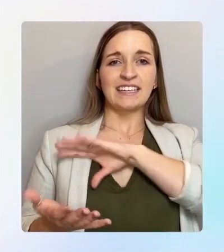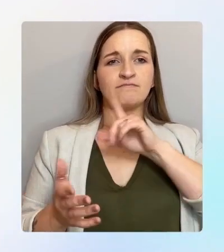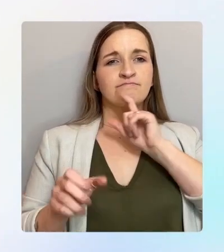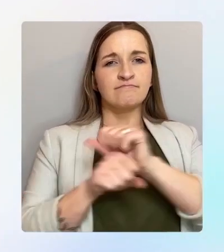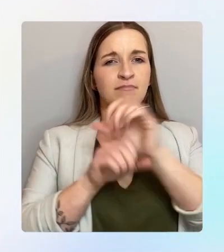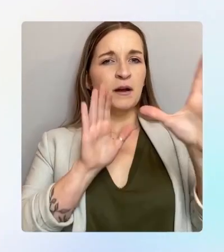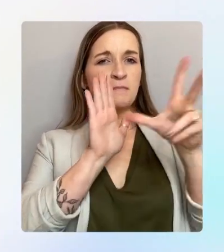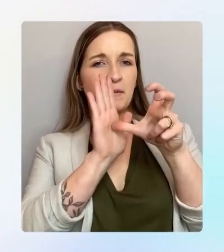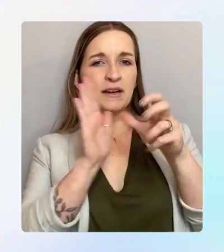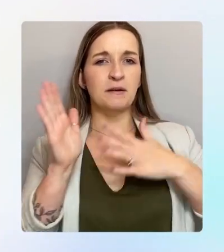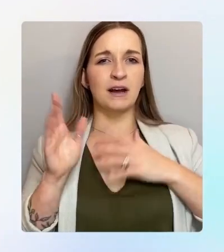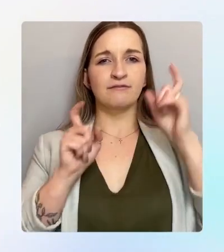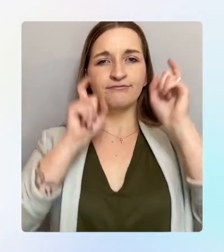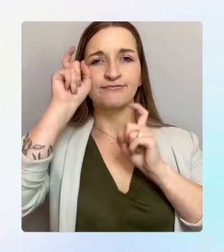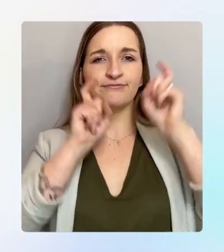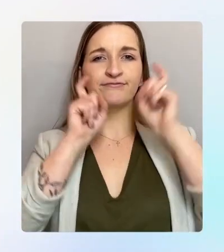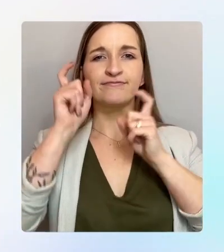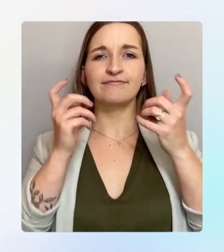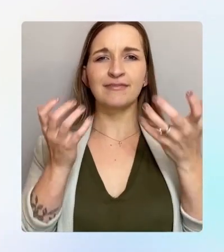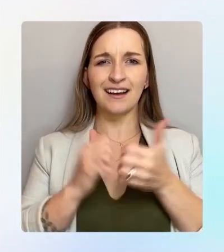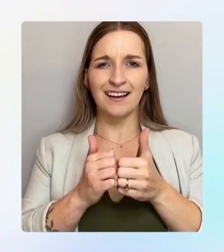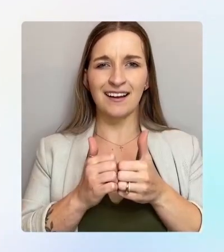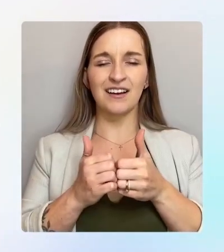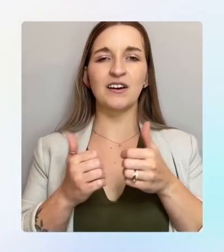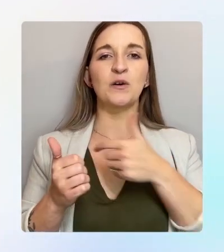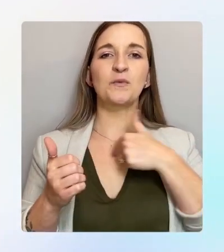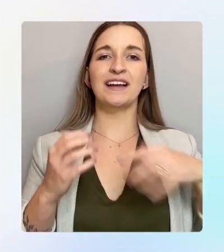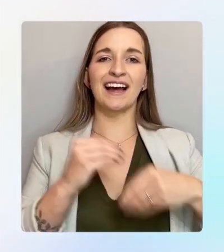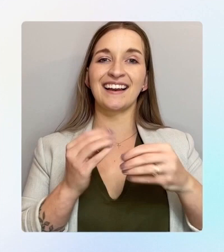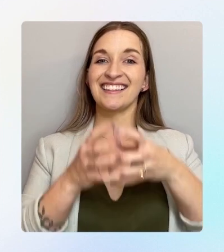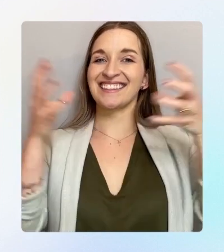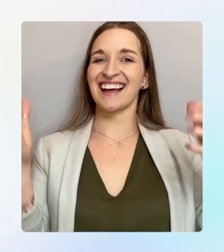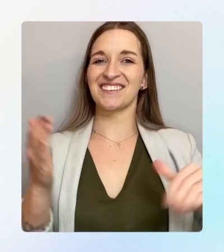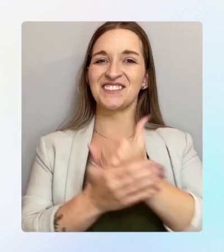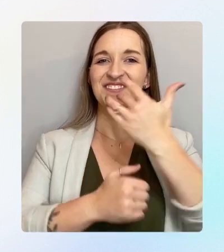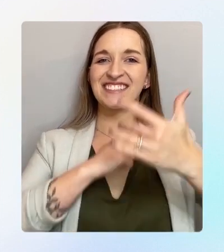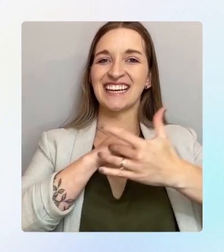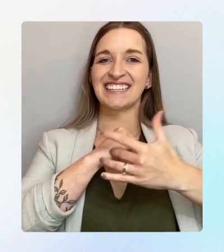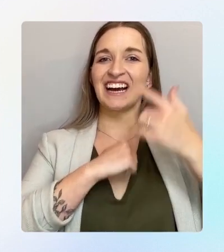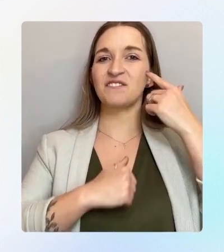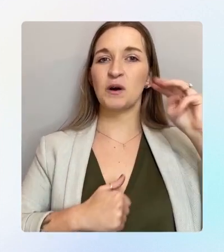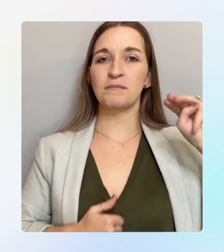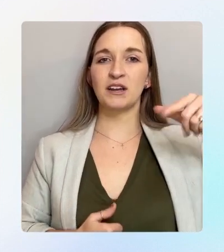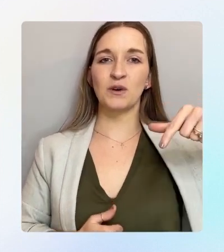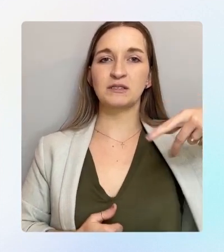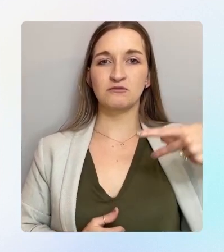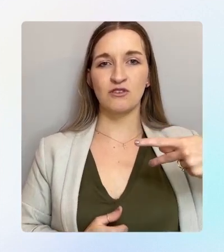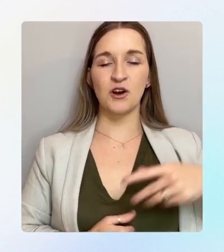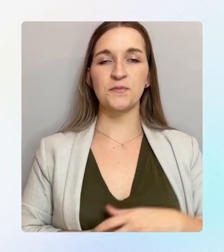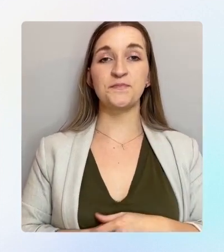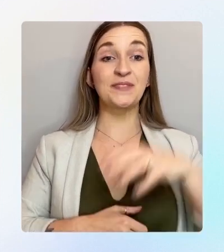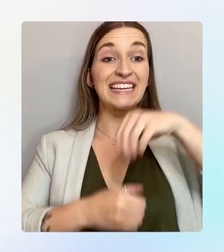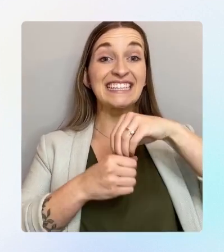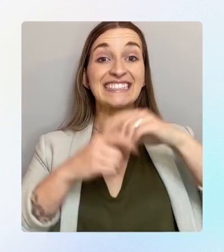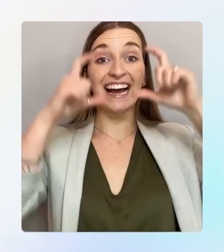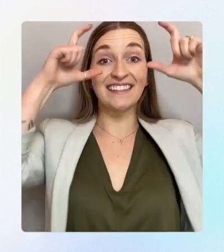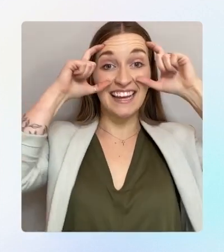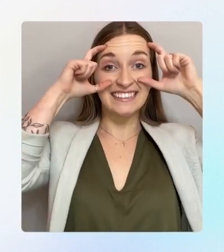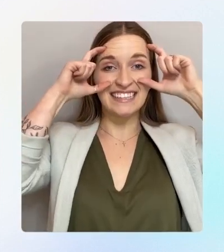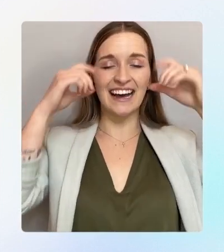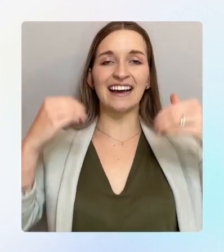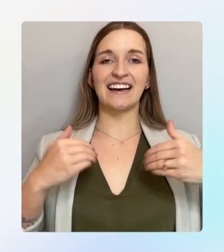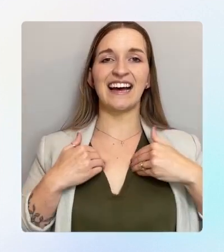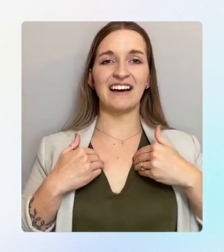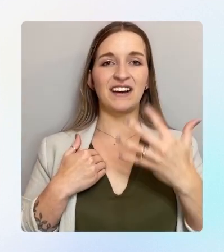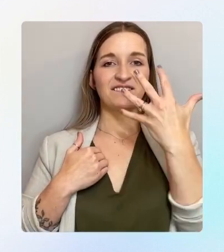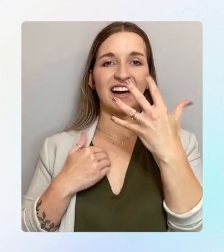To give my character the capability to mimic my authentic gestures and expressions, we added a lot of new technology to Meta Quest Pro. Inside